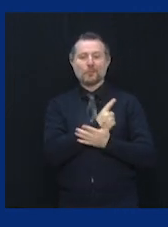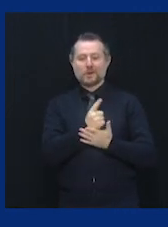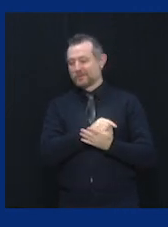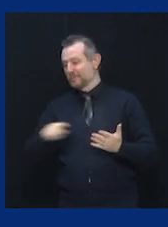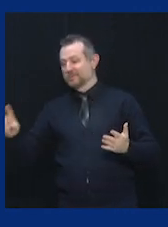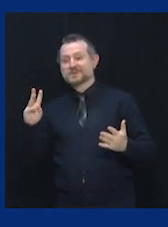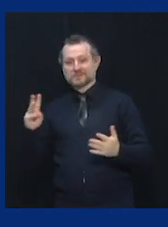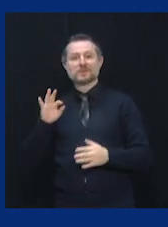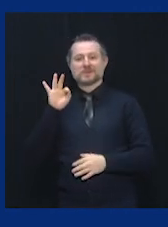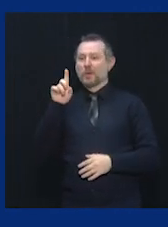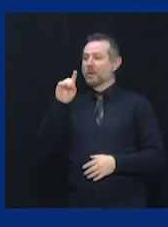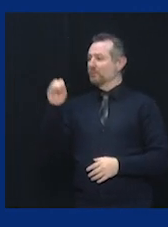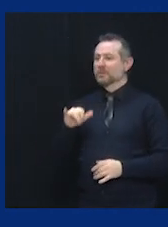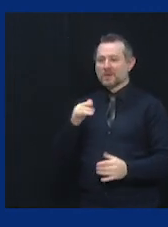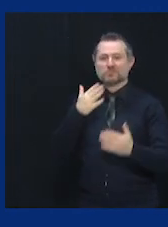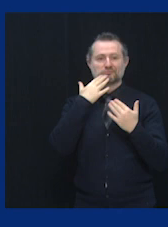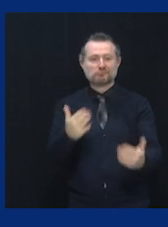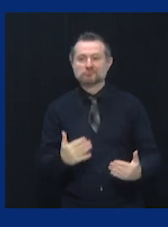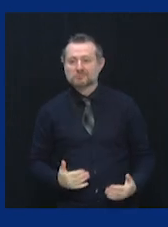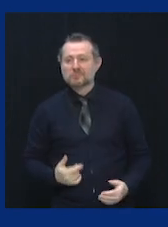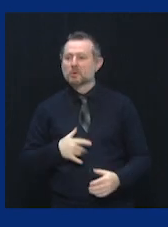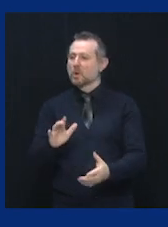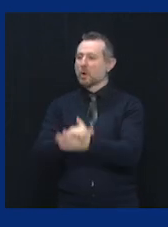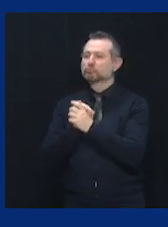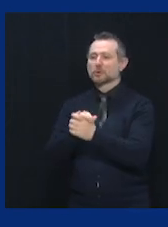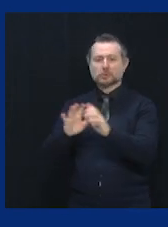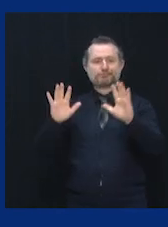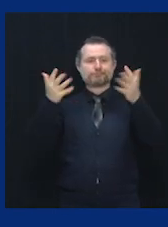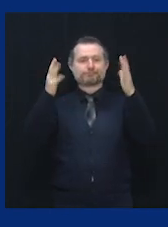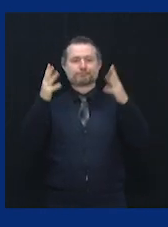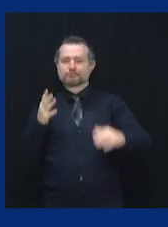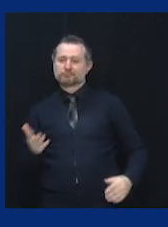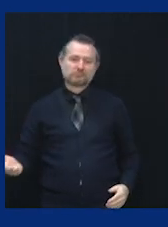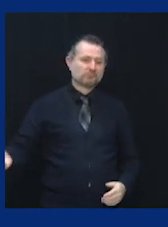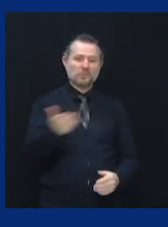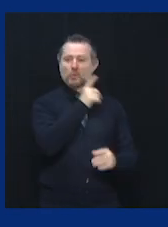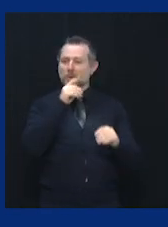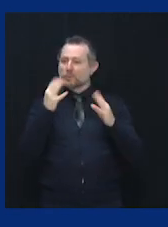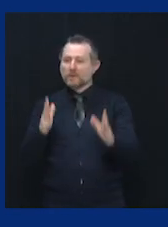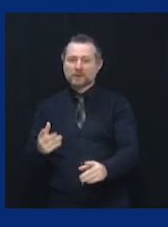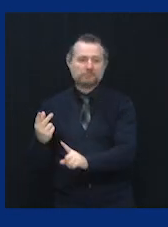I congratulate all the providers who are involved in doing this.